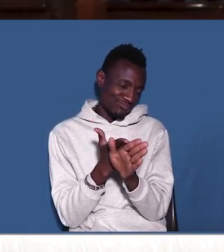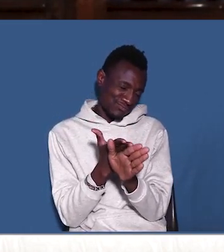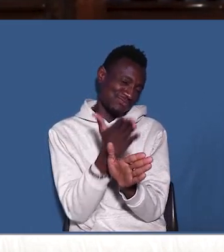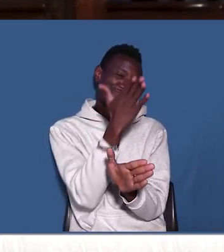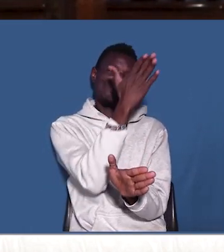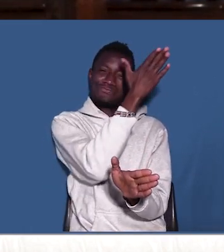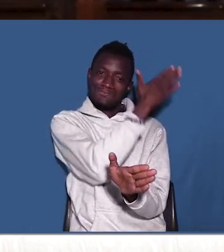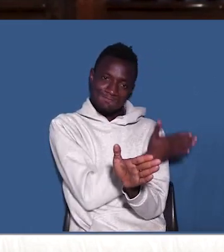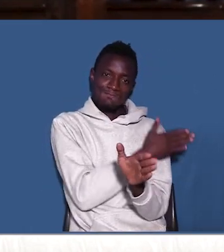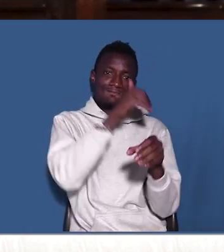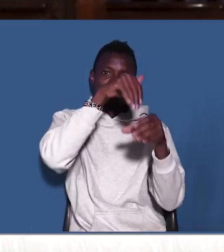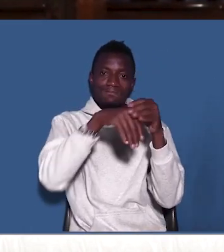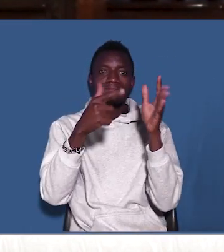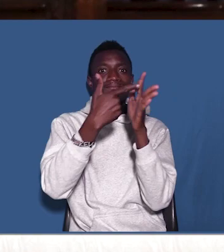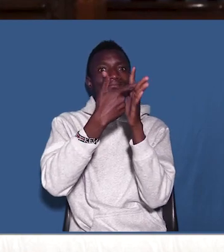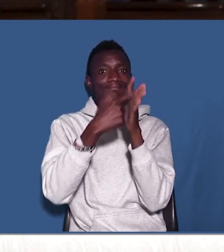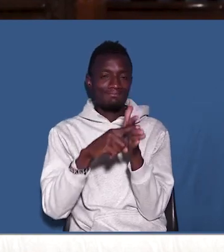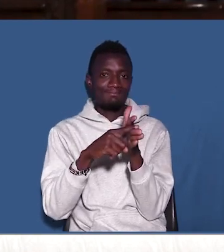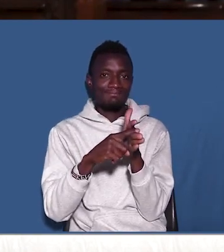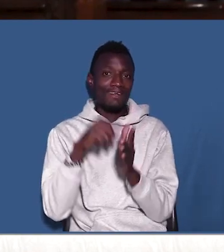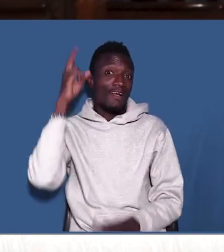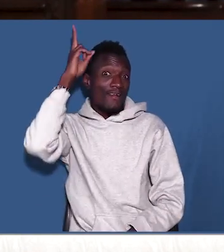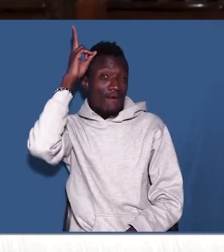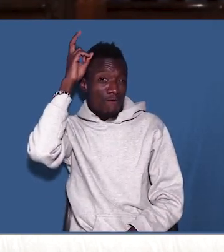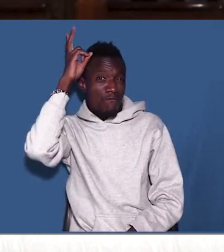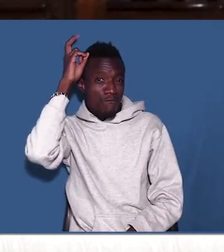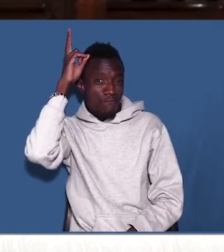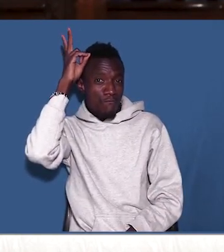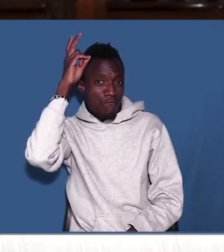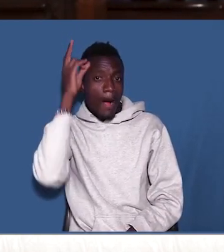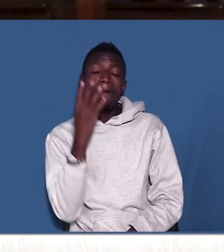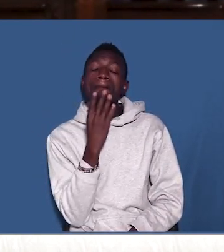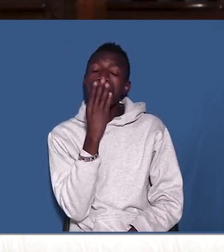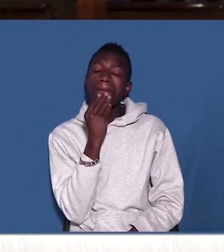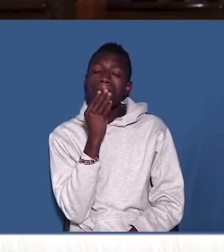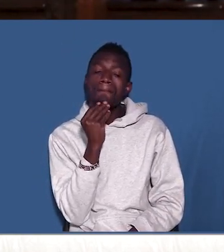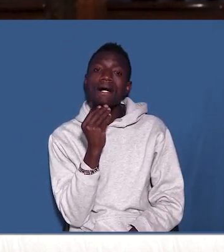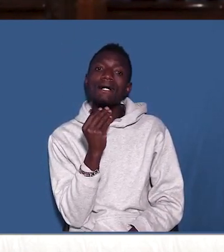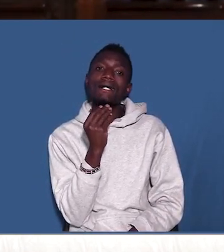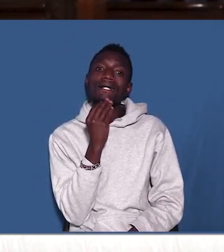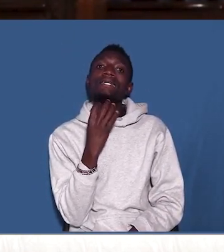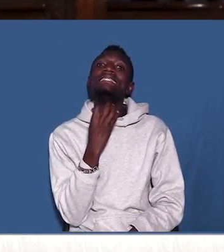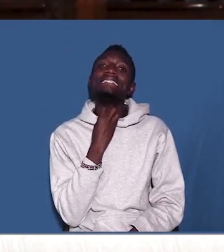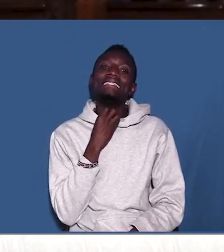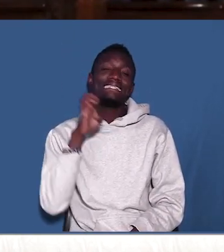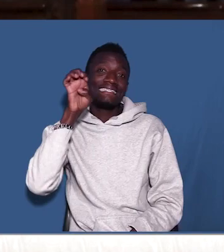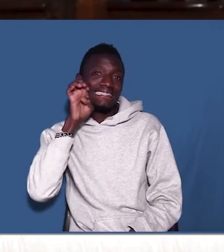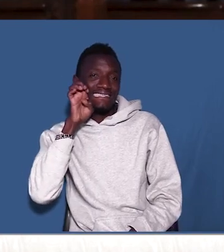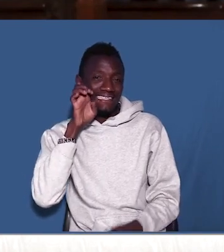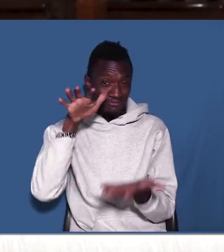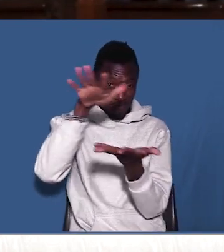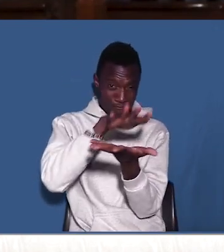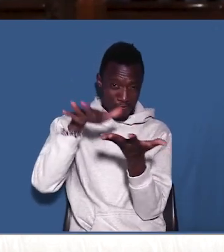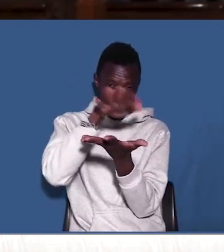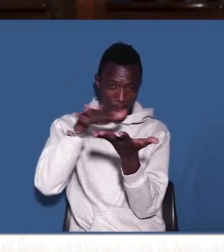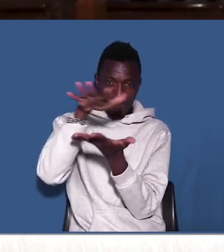into sin that caused them to lose the joy of the paradise of God.